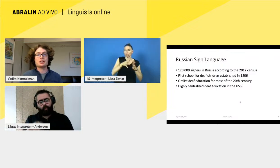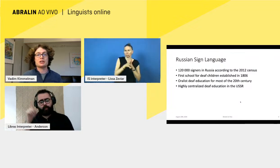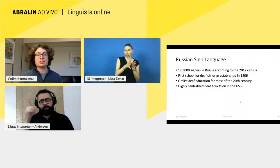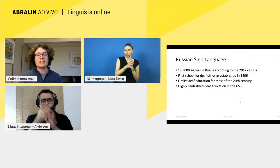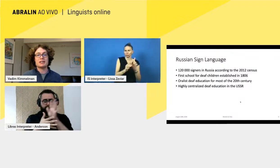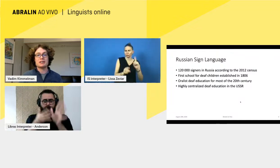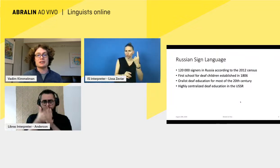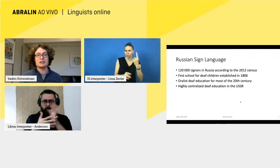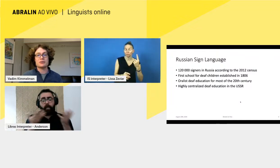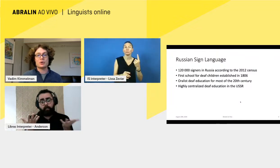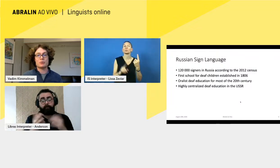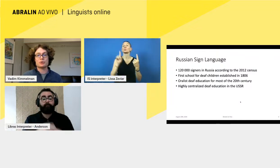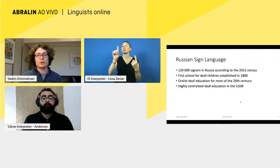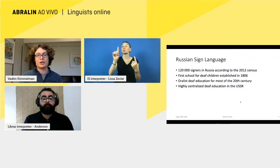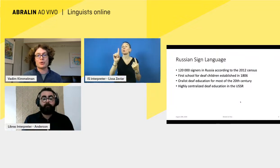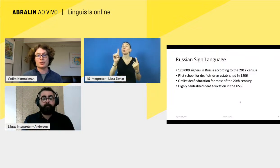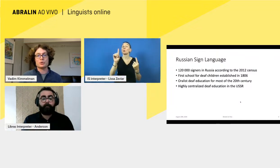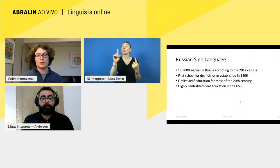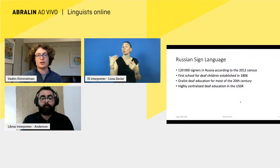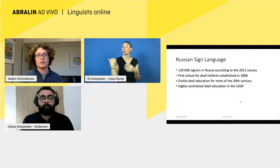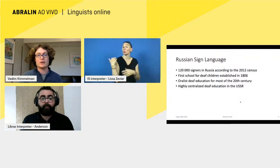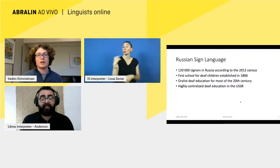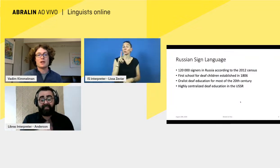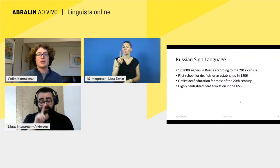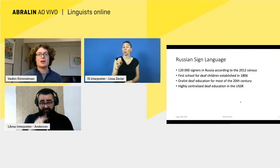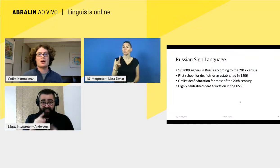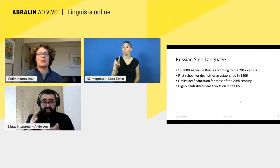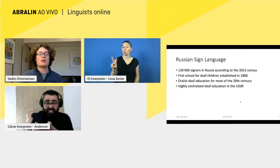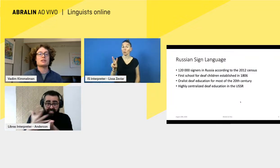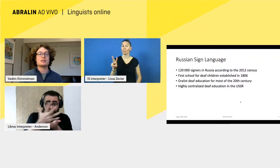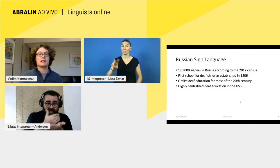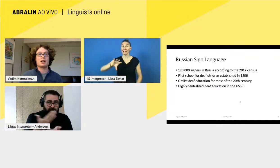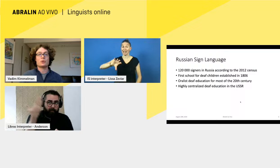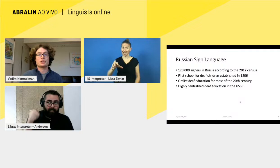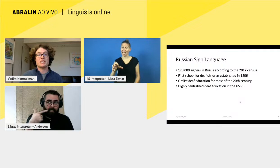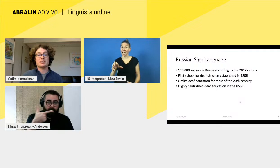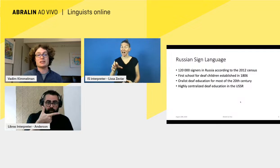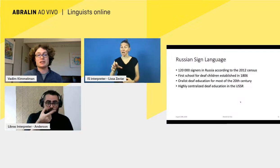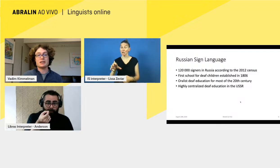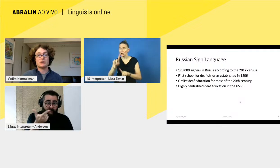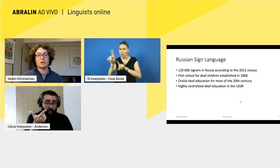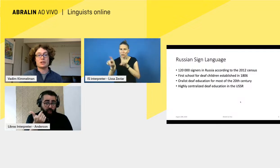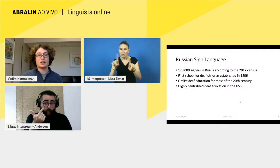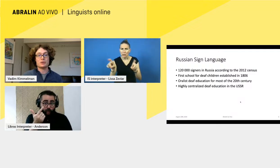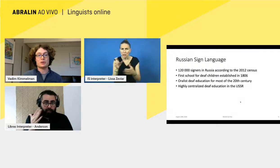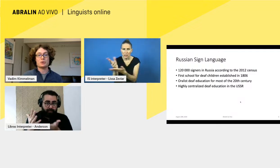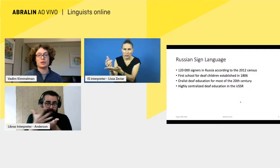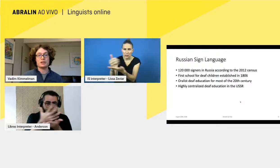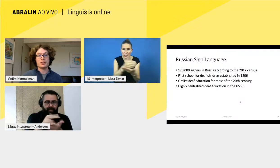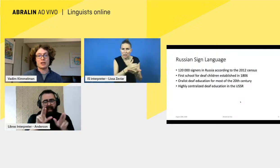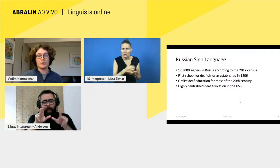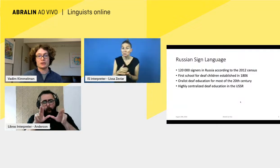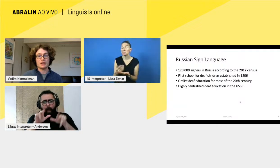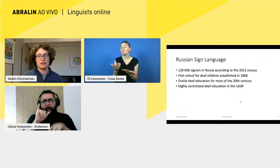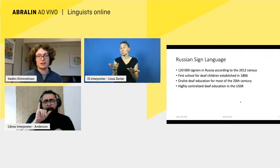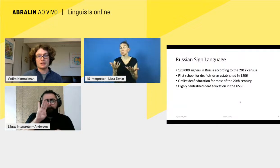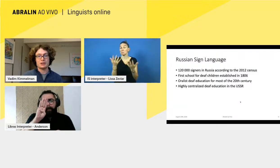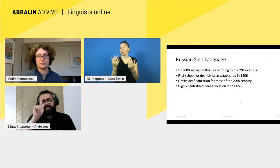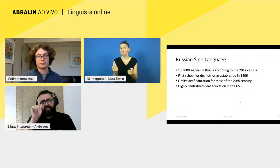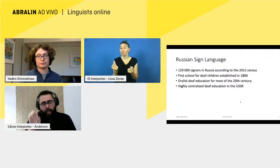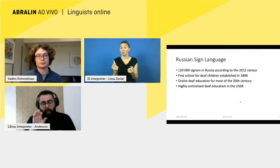According to a national census from 2012, Russian Sign Language has at least